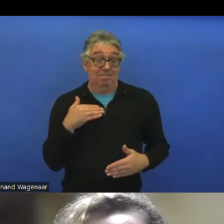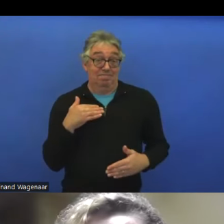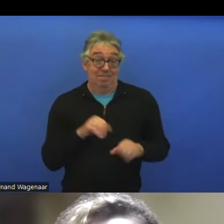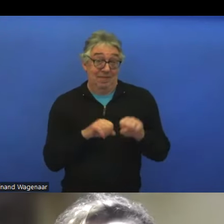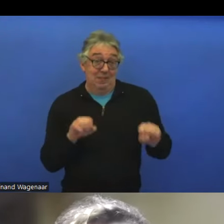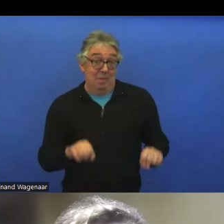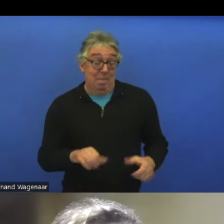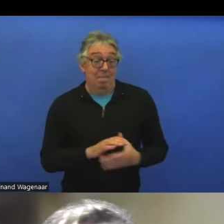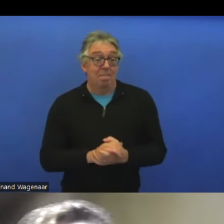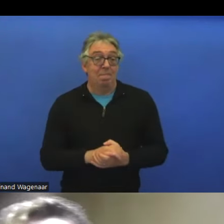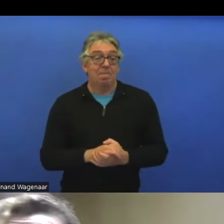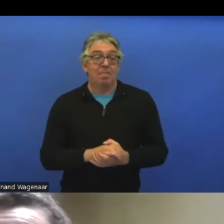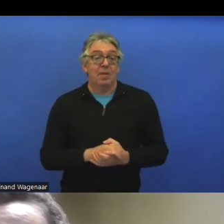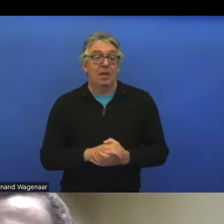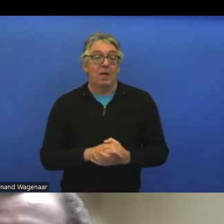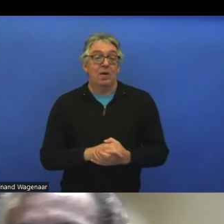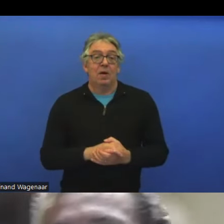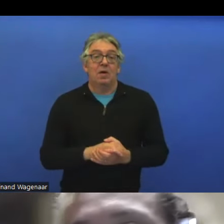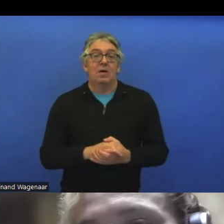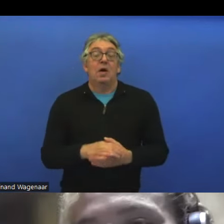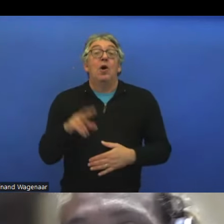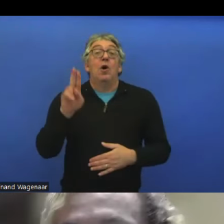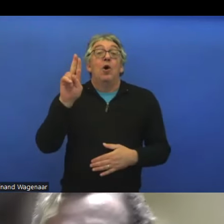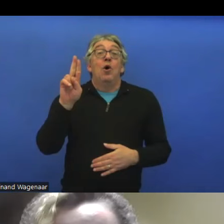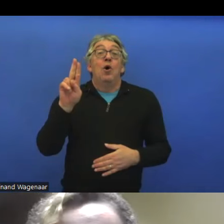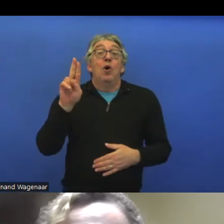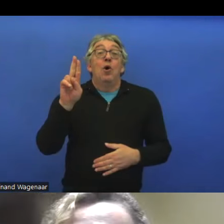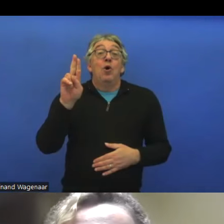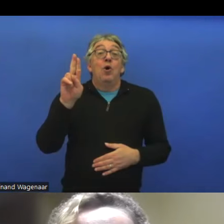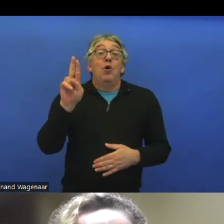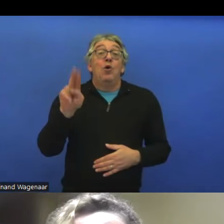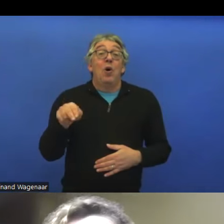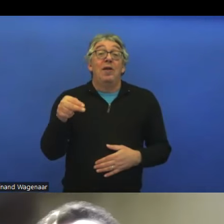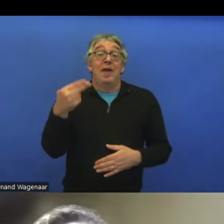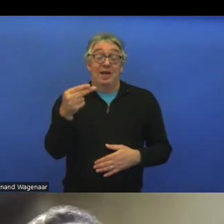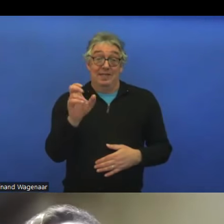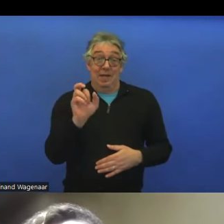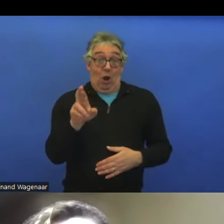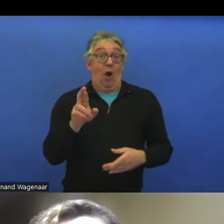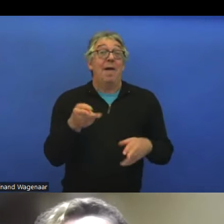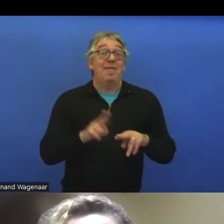When we're in the UNHCR RSD mandate context,